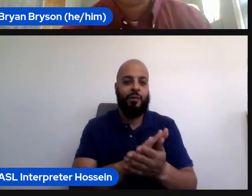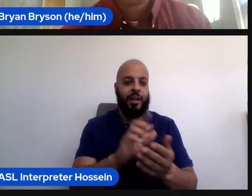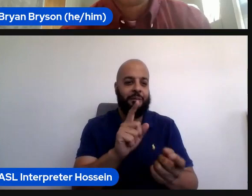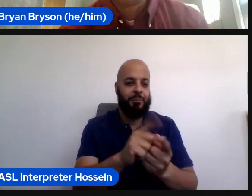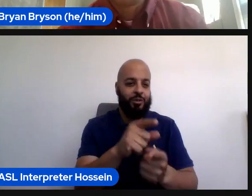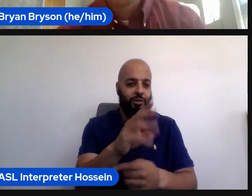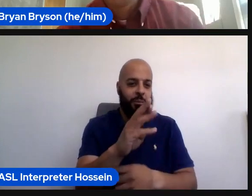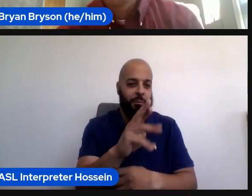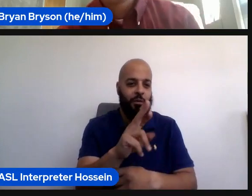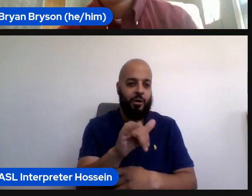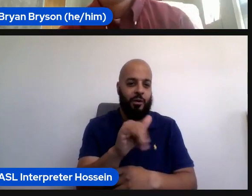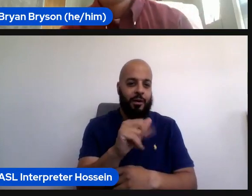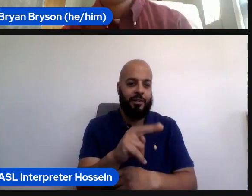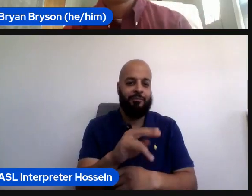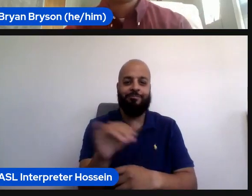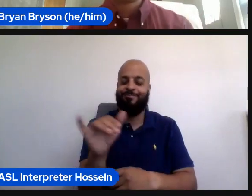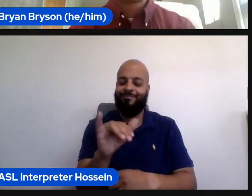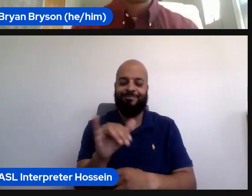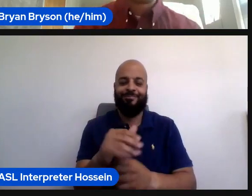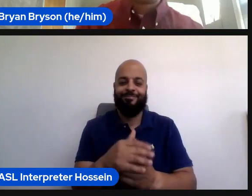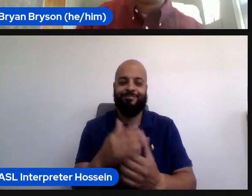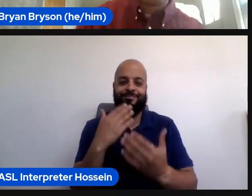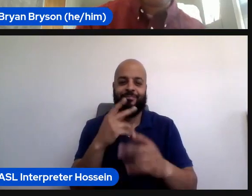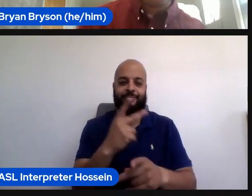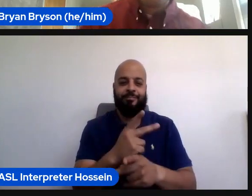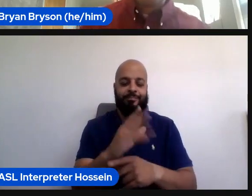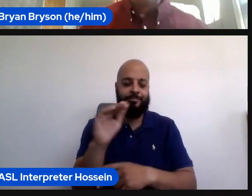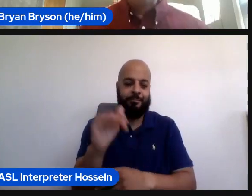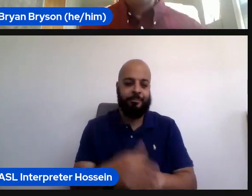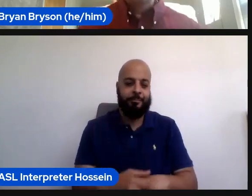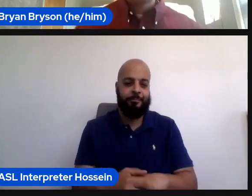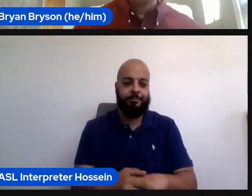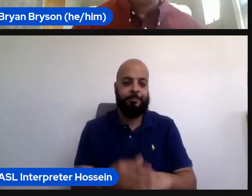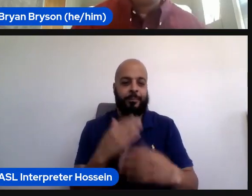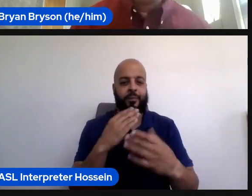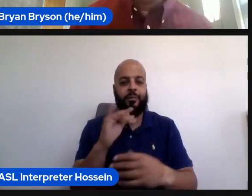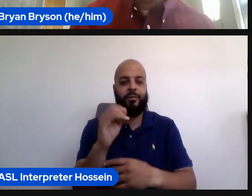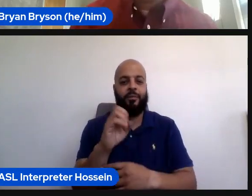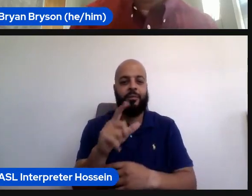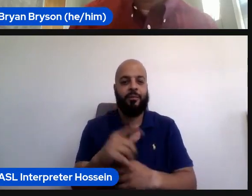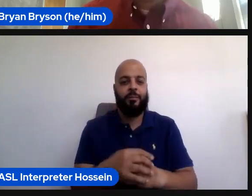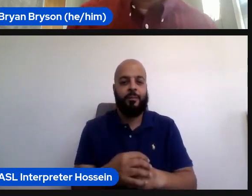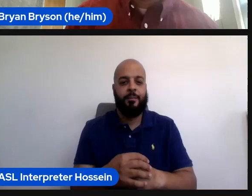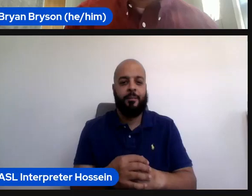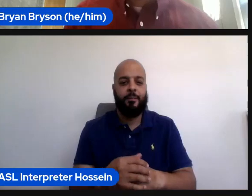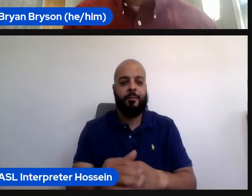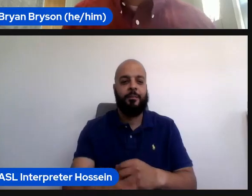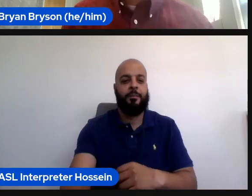Likewise. All right, take care. Bye. Thanks, Joel, even though he can't hear.